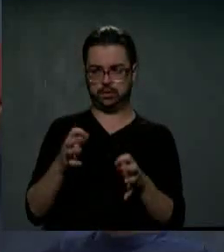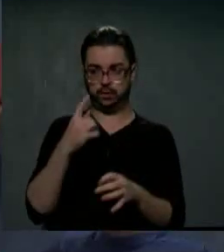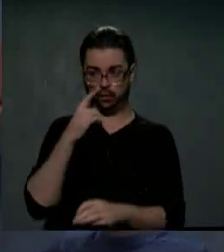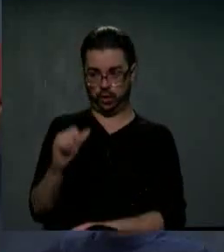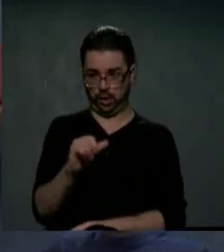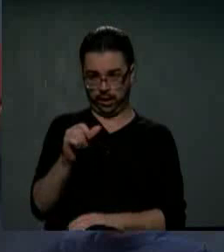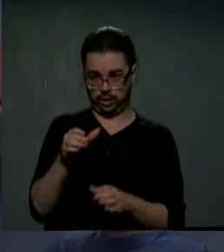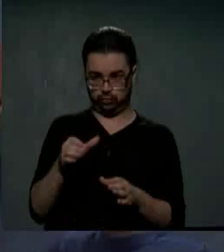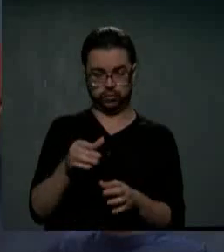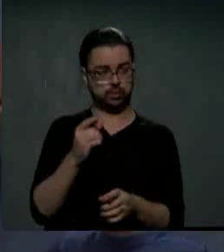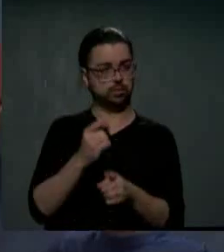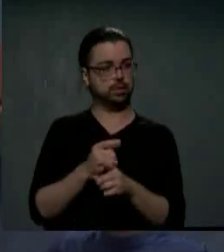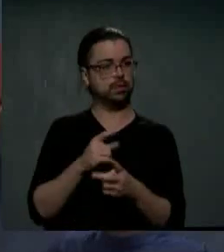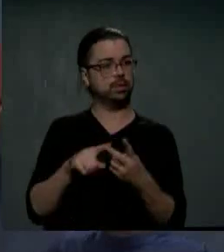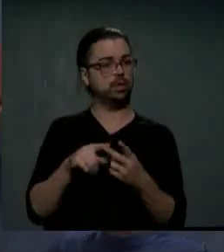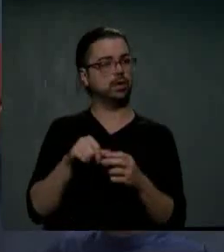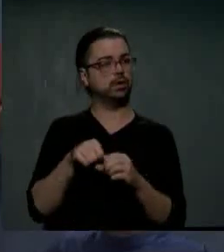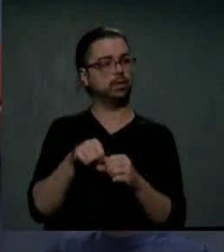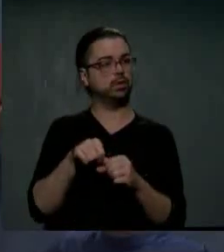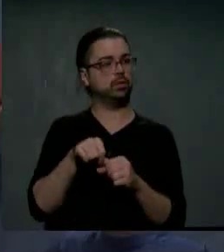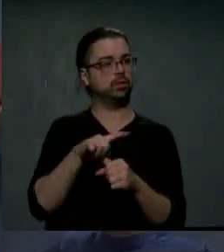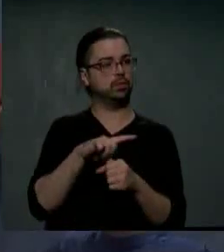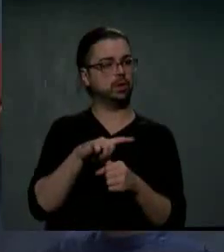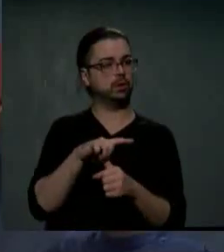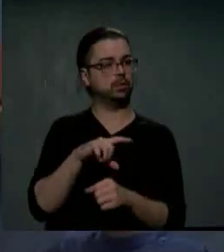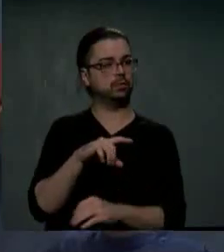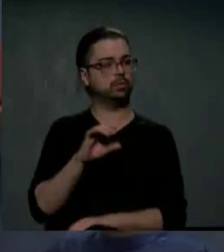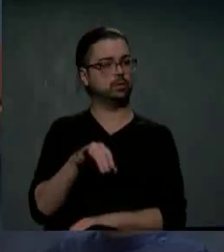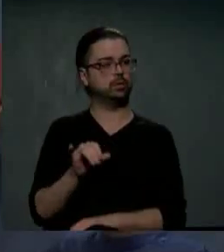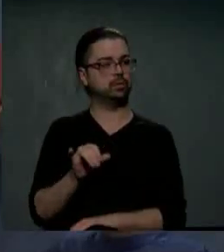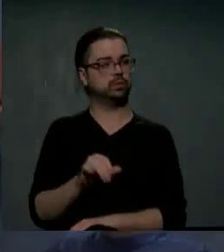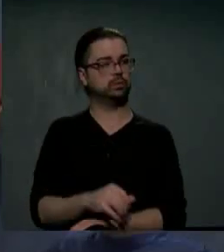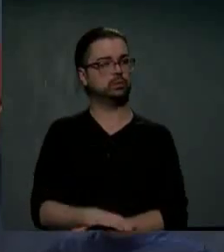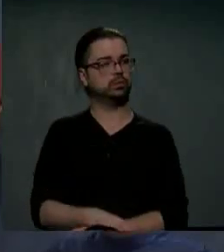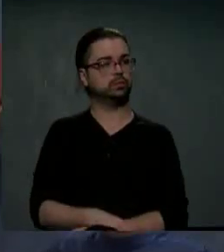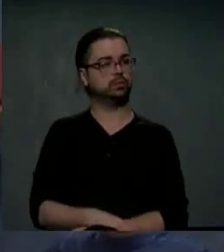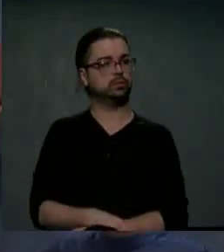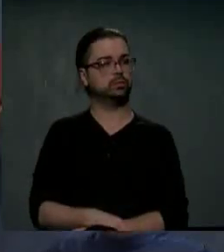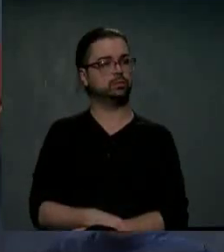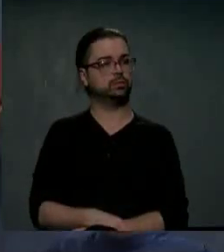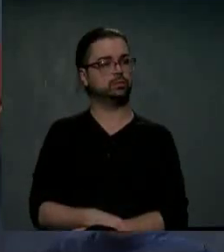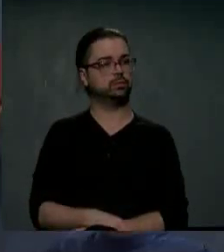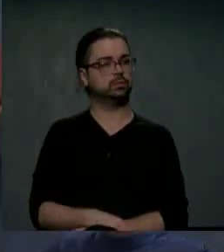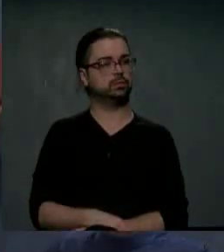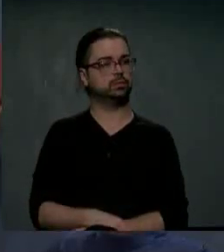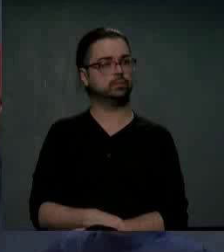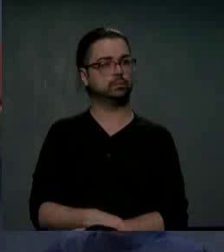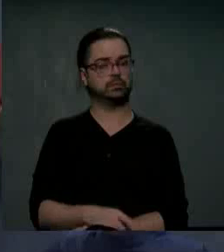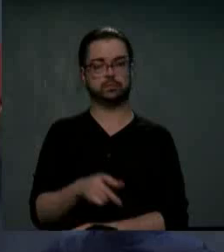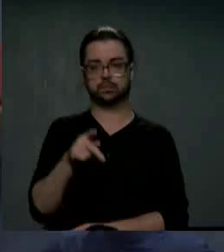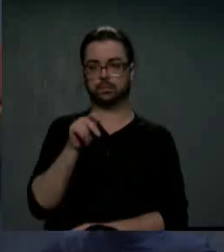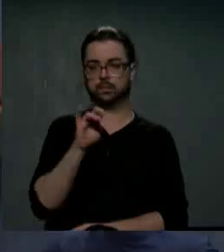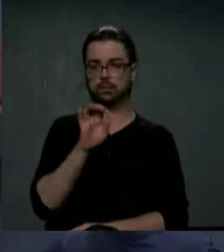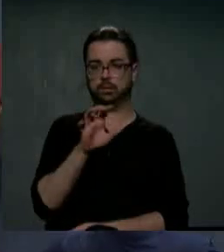Street, is that Street. correct? and the radio And dedication. the radio dedication as well. Public Works, are you